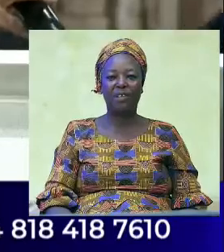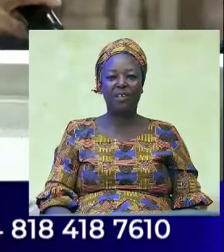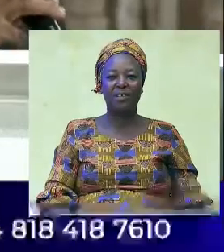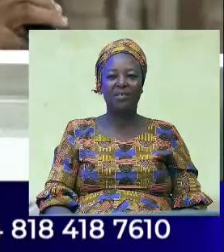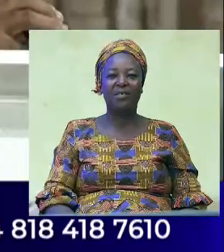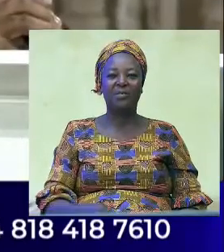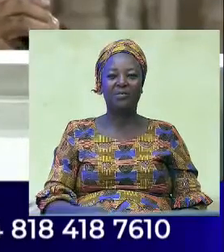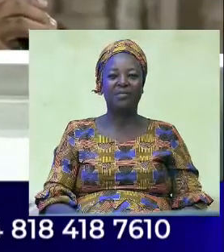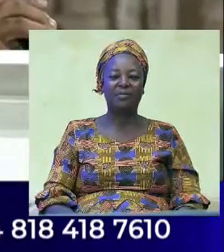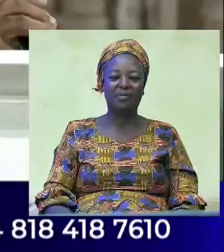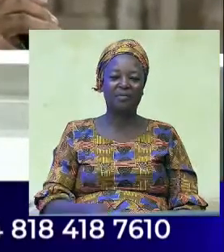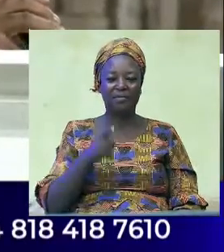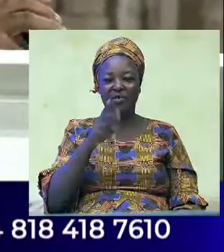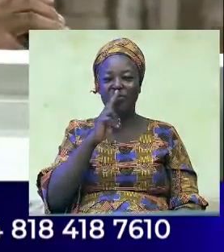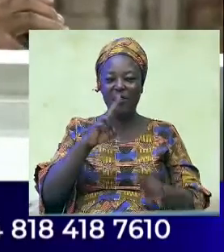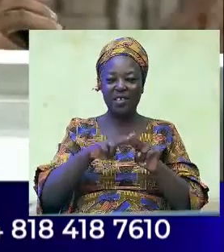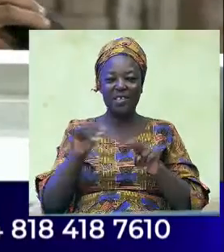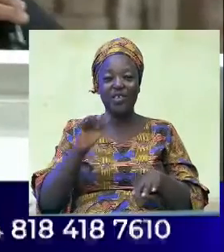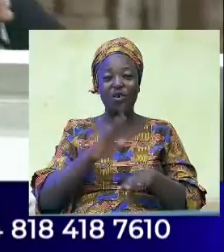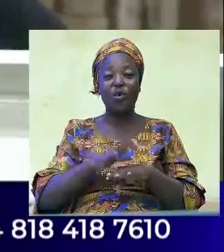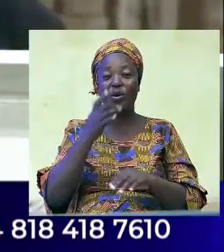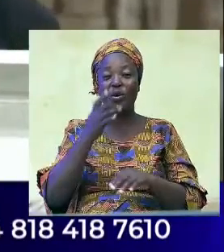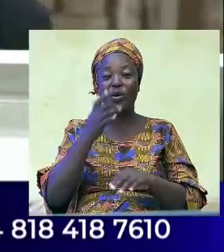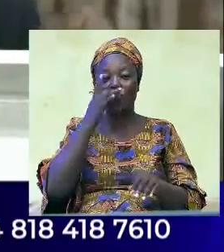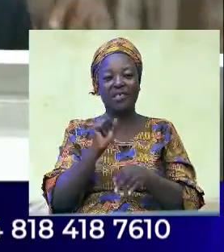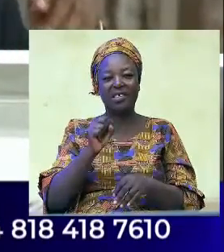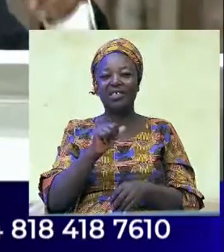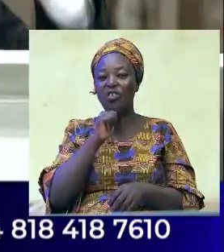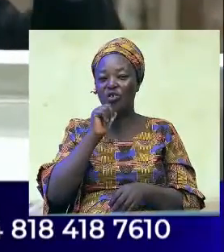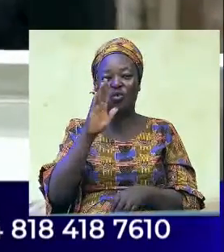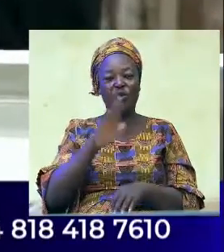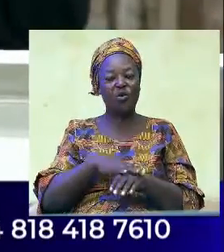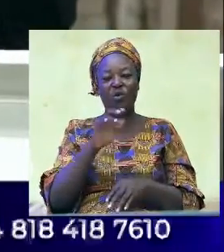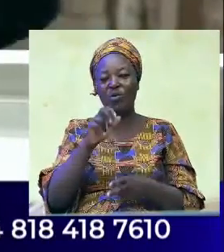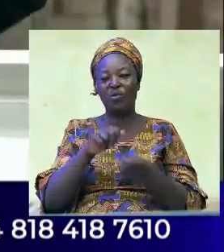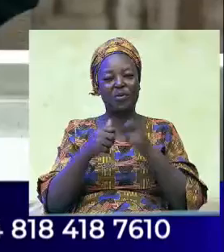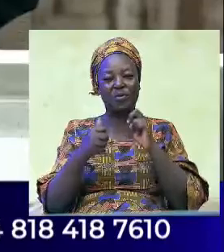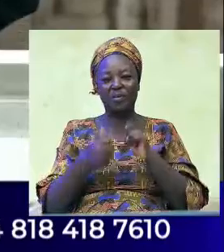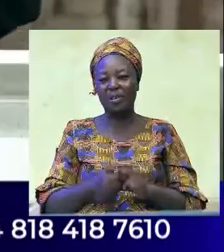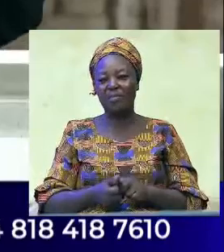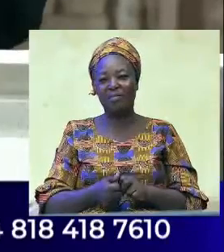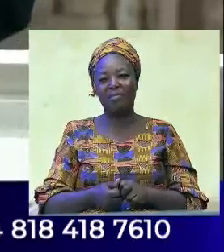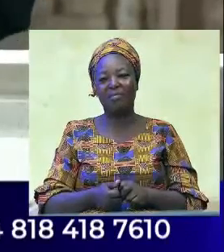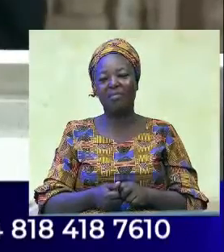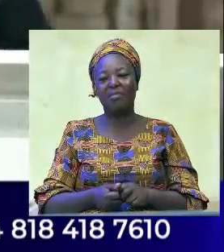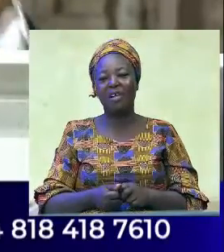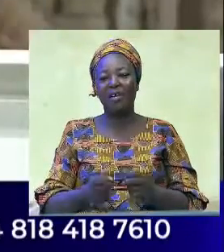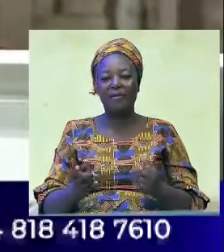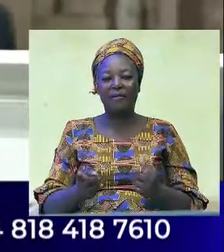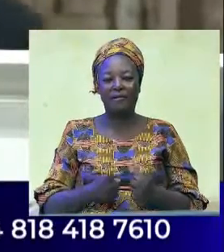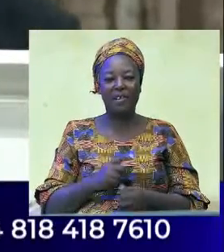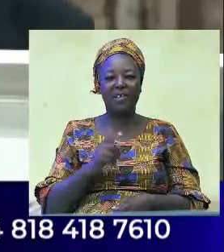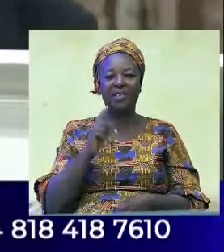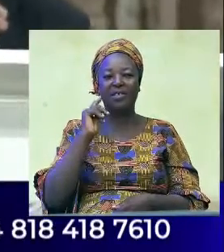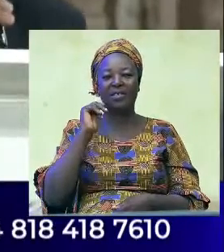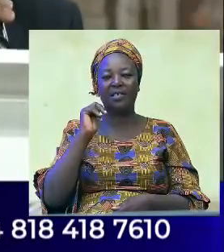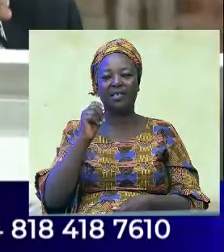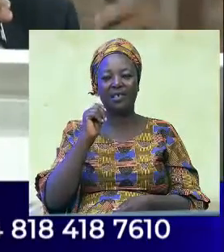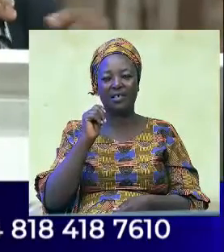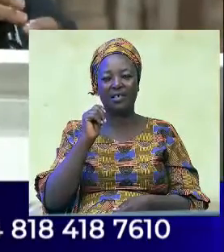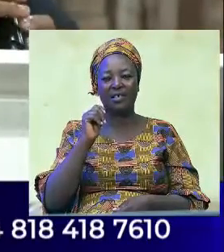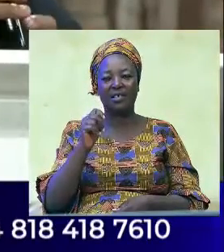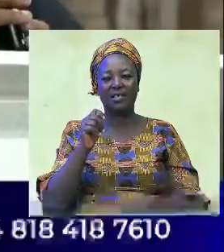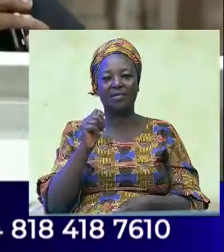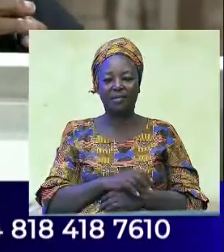on the promises, not on your problem. Once you discover the miracle, you keep coming.